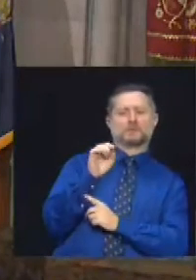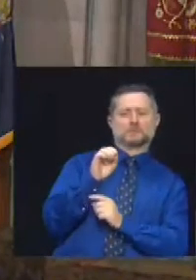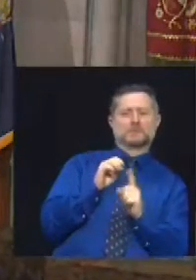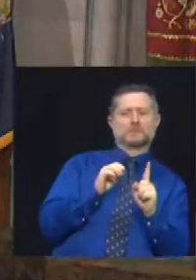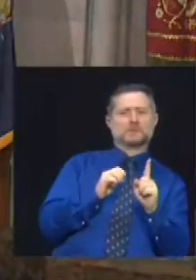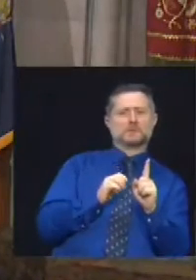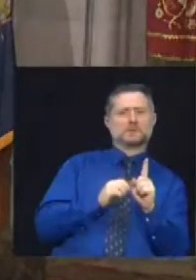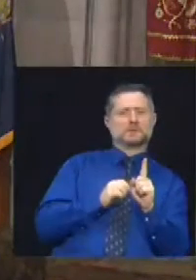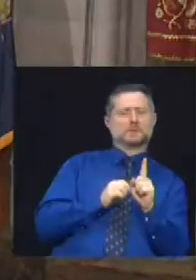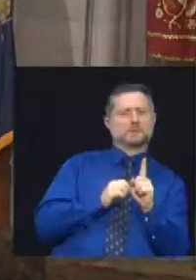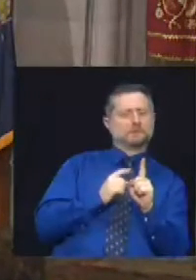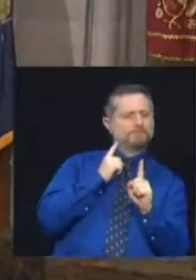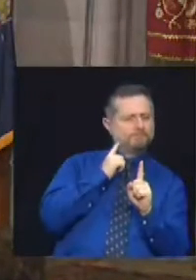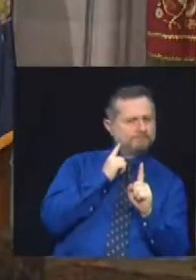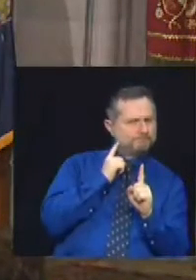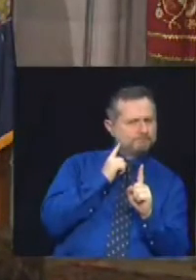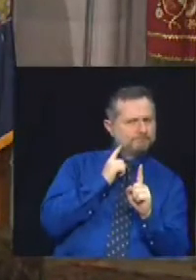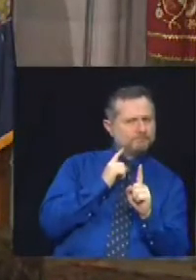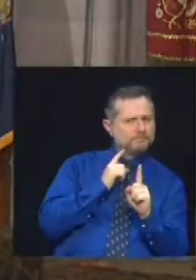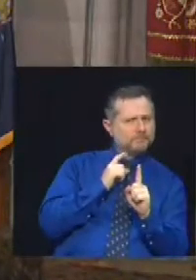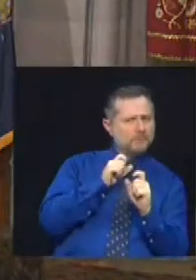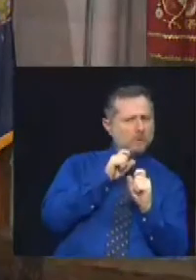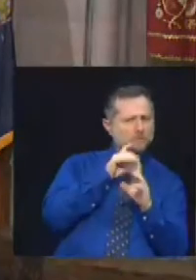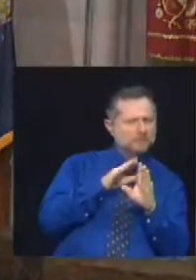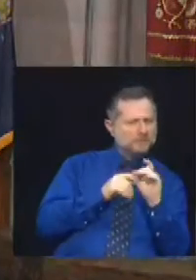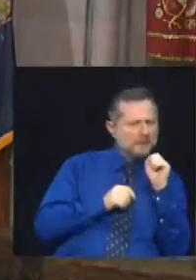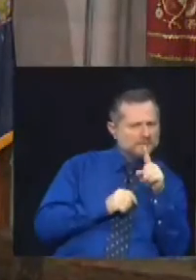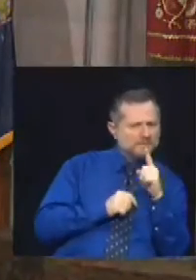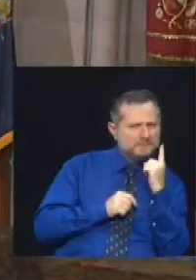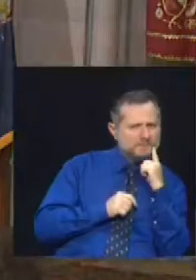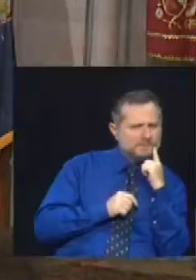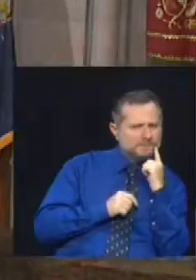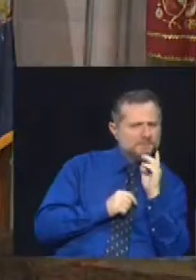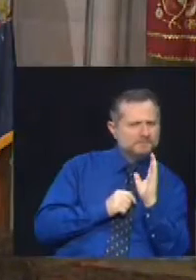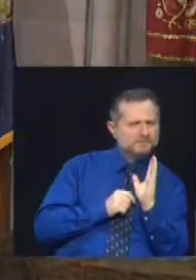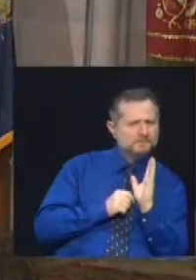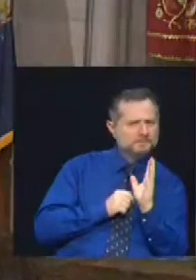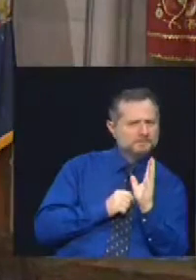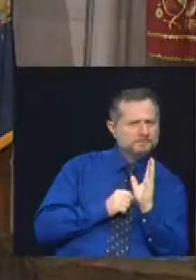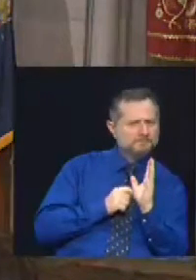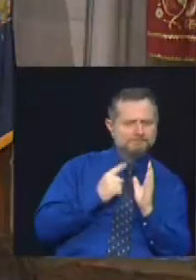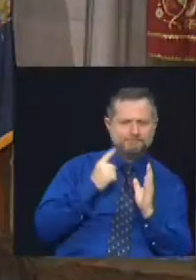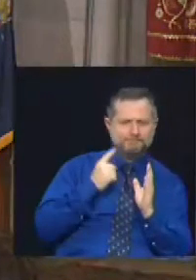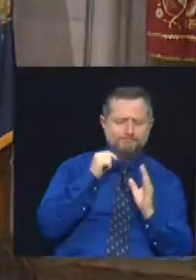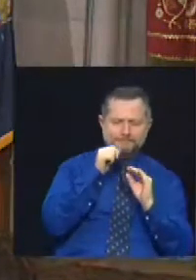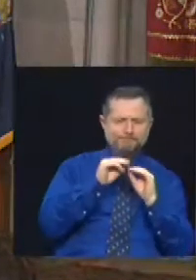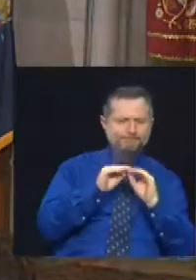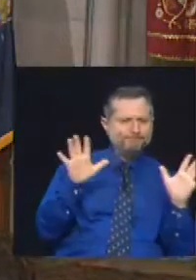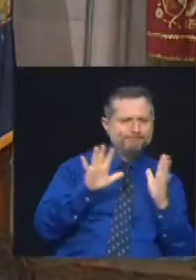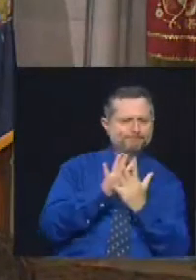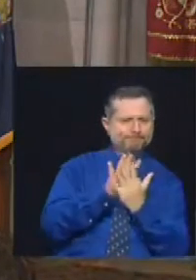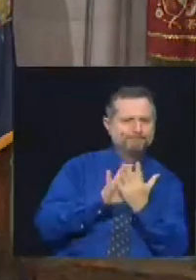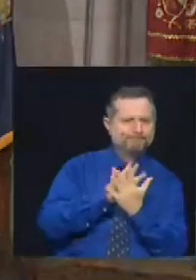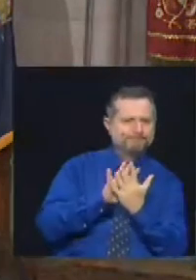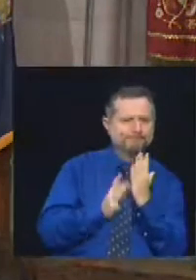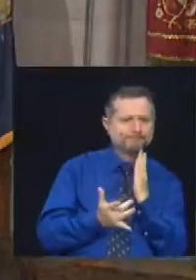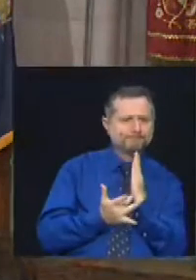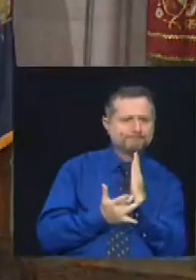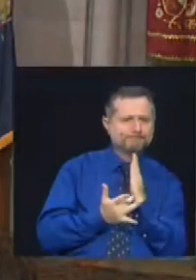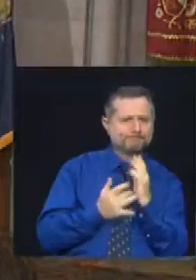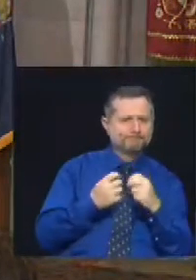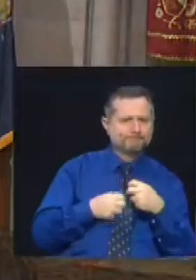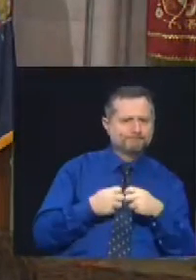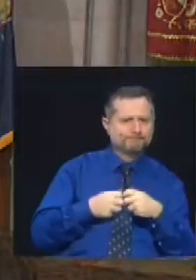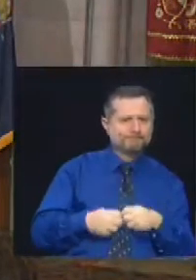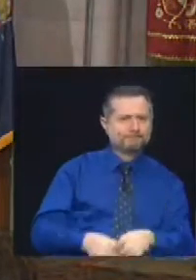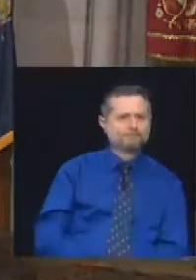issue right now in the state. What can be done to get more money out the door to the provisionally approved applications quickly, as fewer than a quarter of households